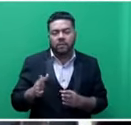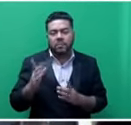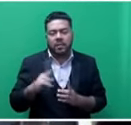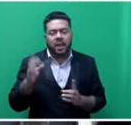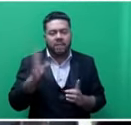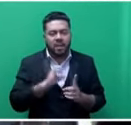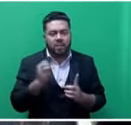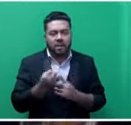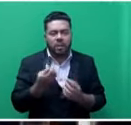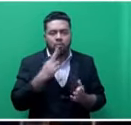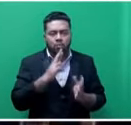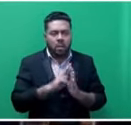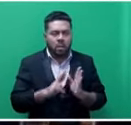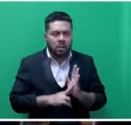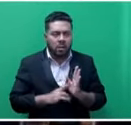and rules.